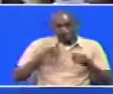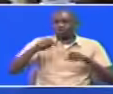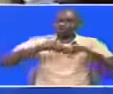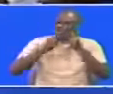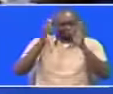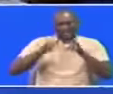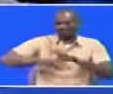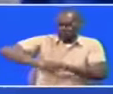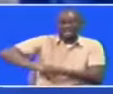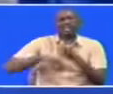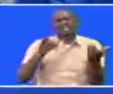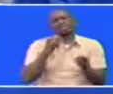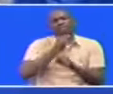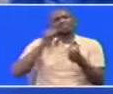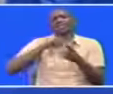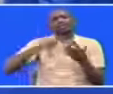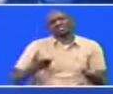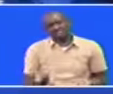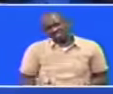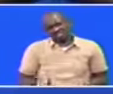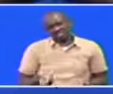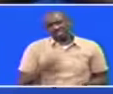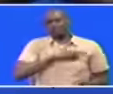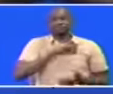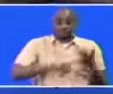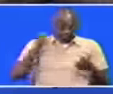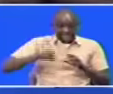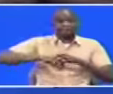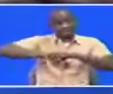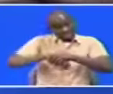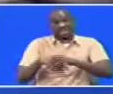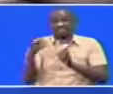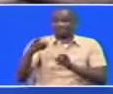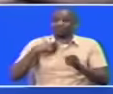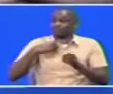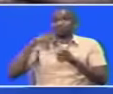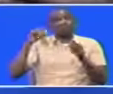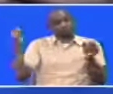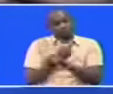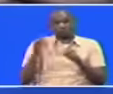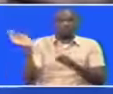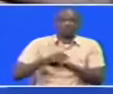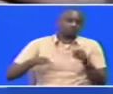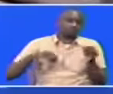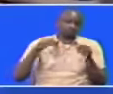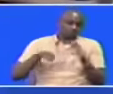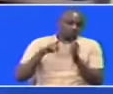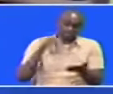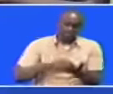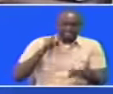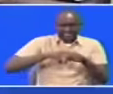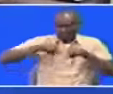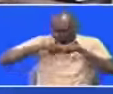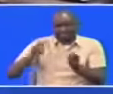mtu, so ukisha mvunje, then what? Yeah. And you know, injury ndio inatoa mtu completely from the game. So when you